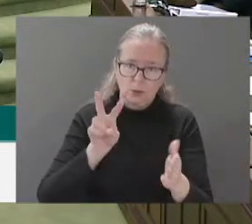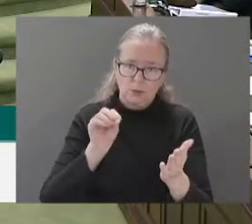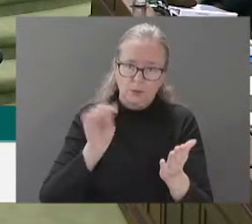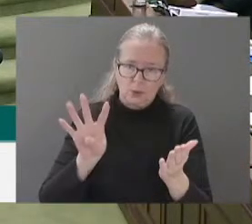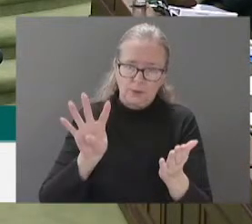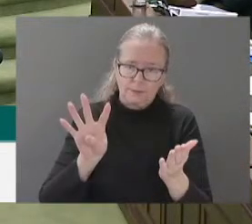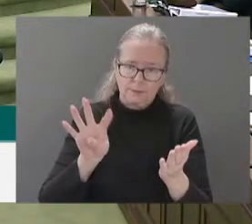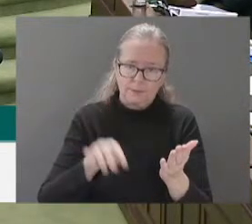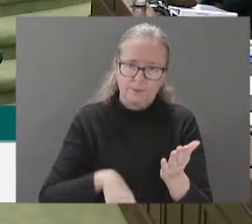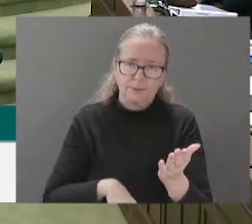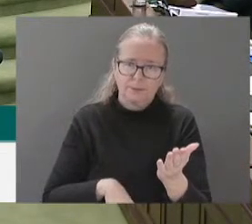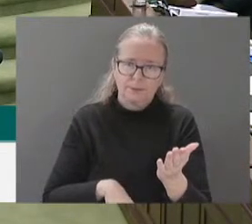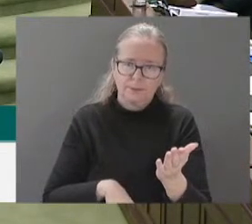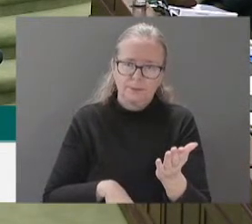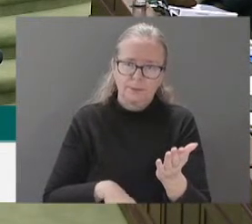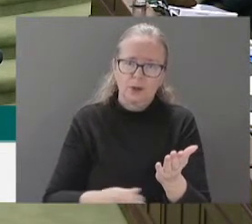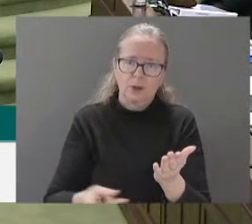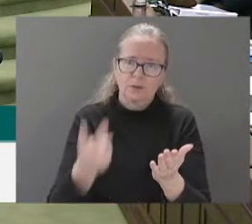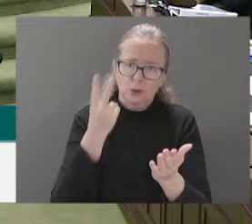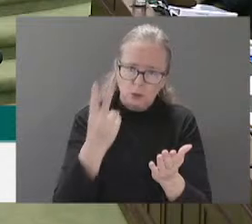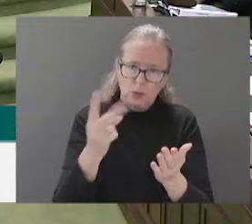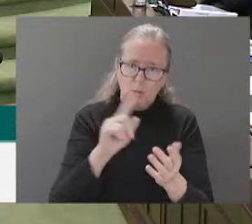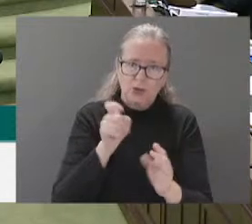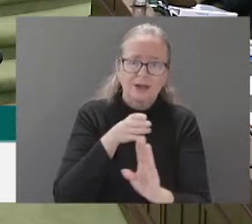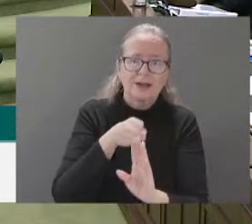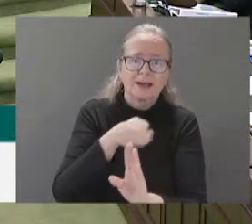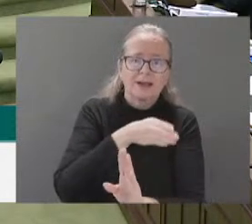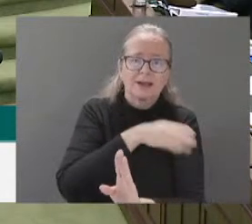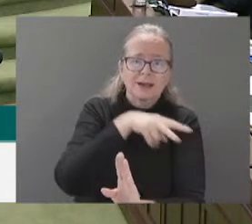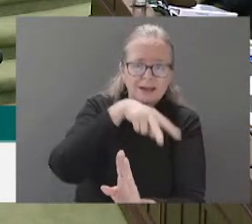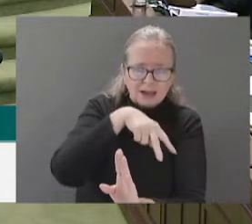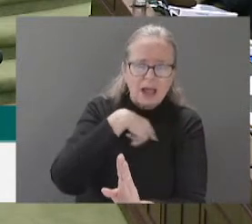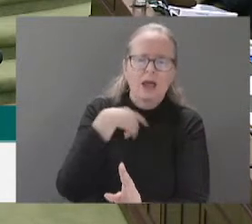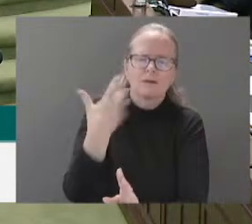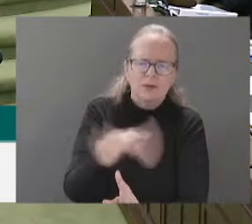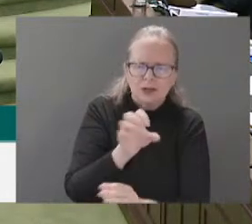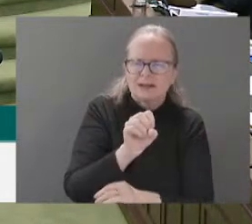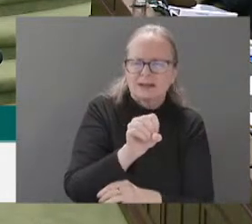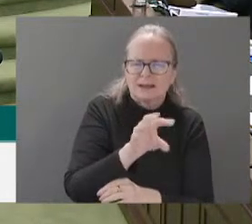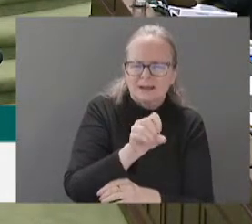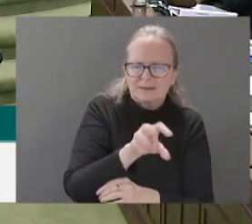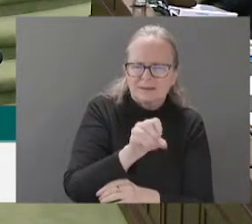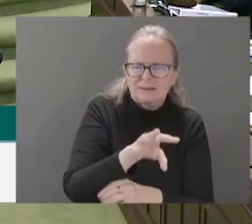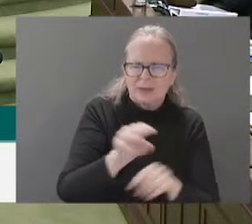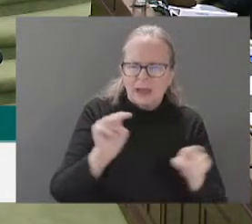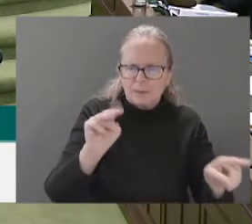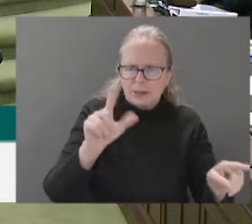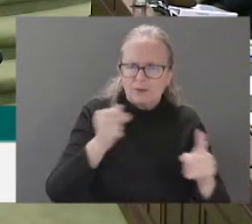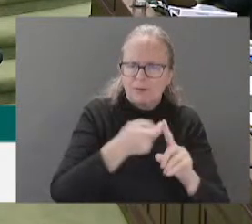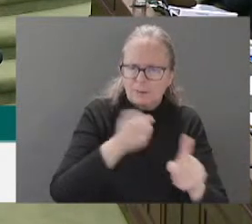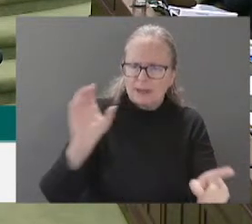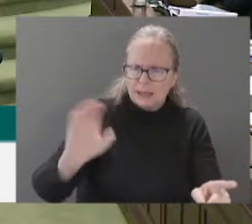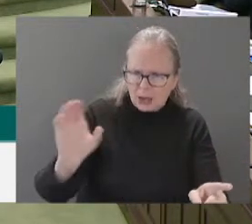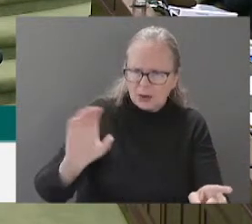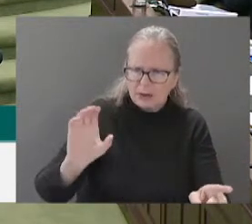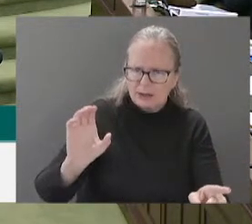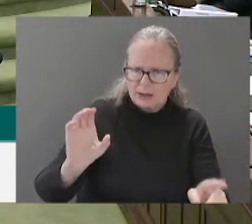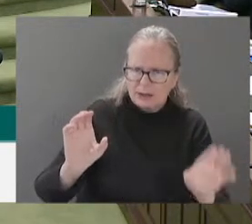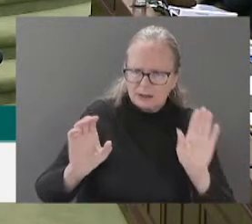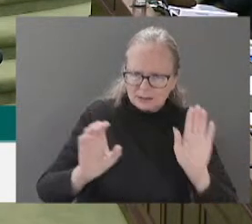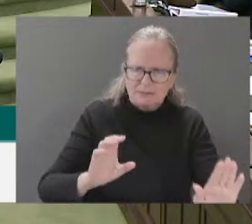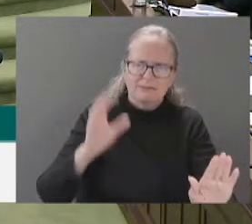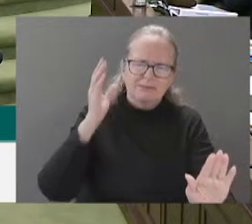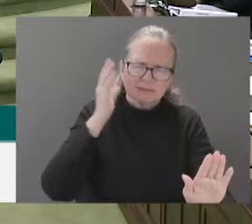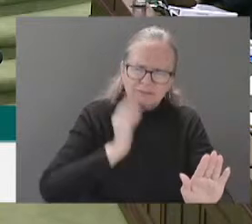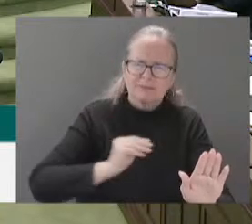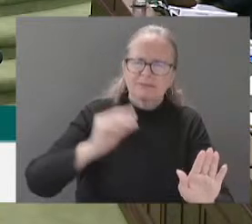member for Calgary Bo McCall is a learned member of this assembly he knows how to ask questions about government business it's almost like